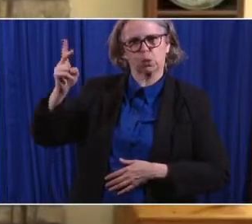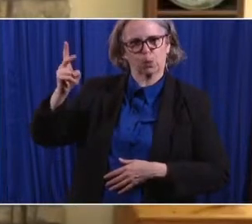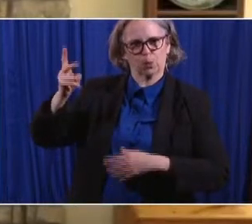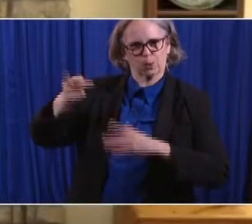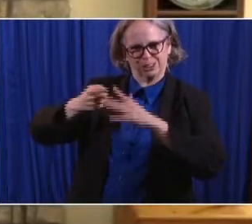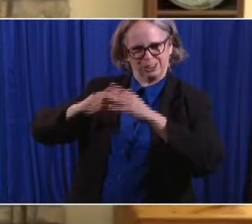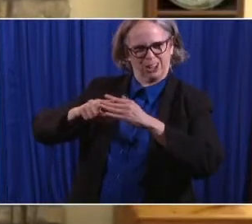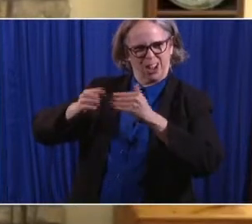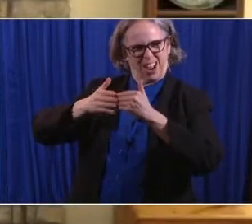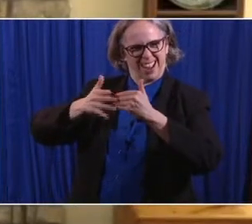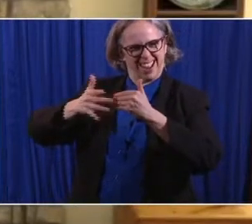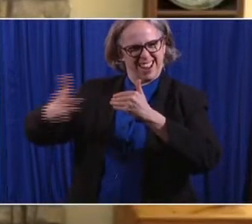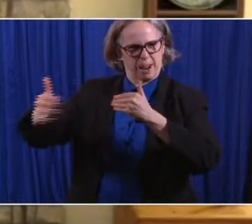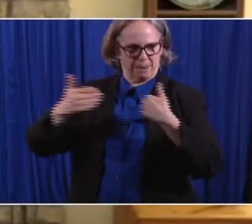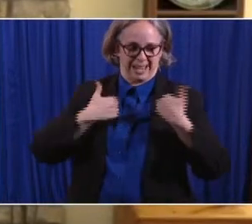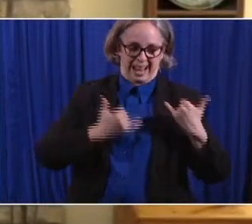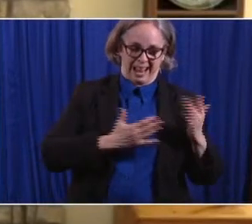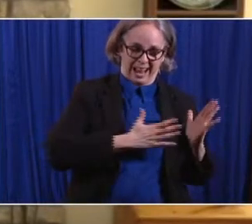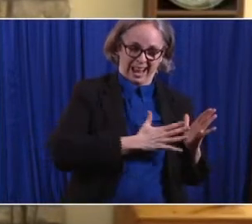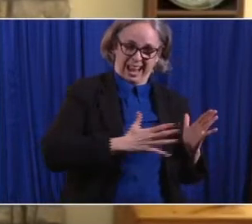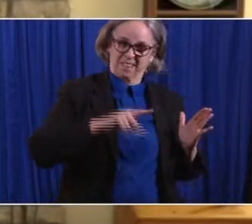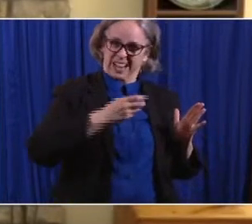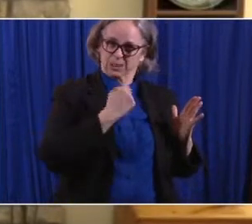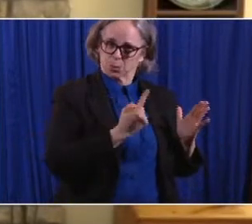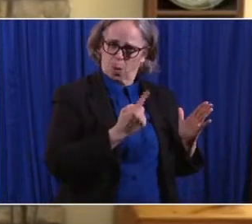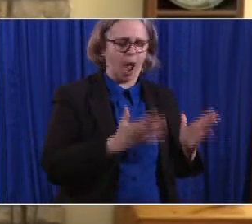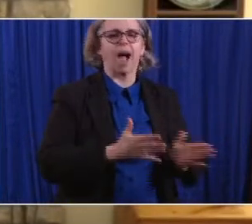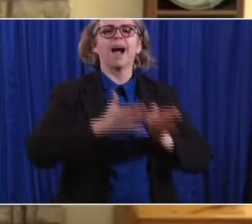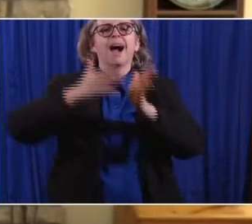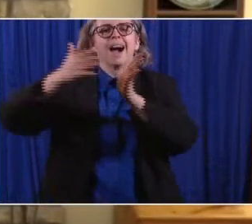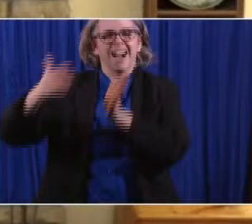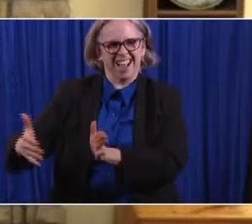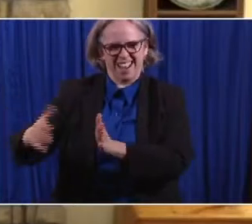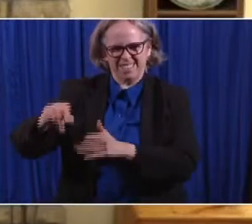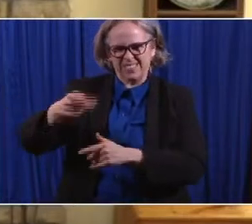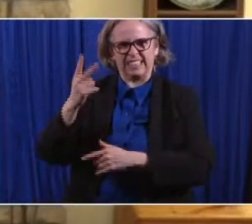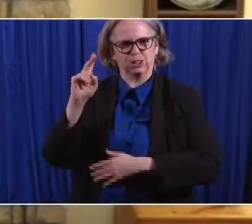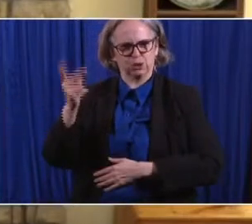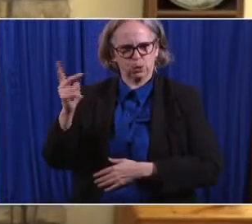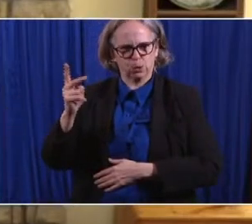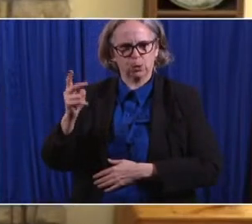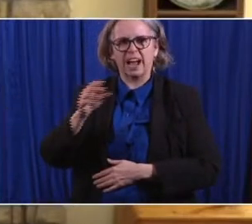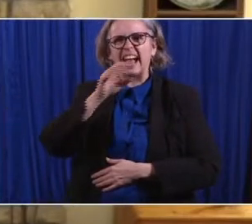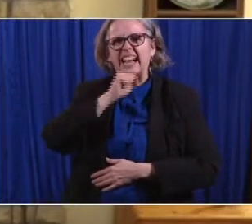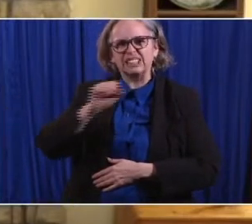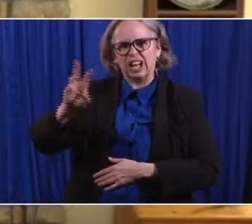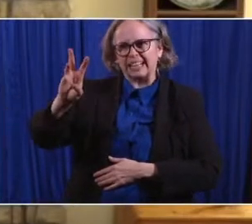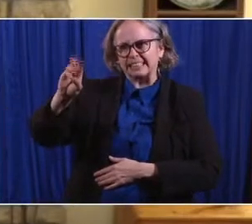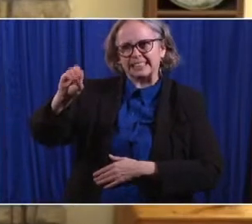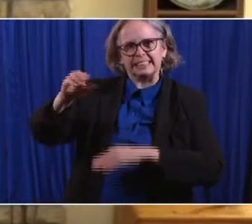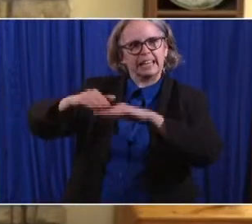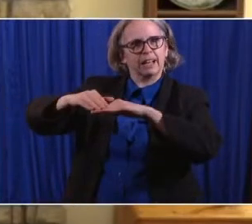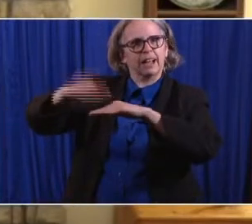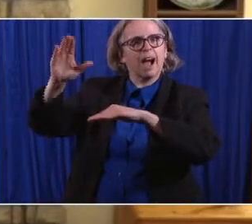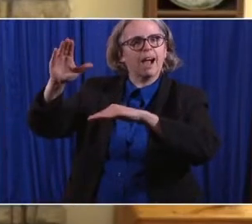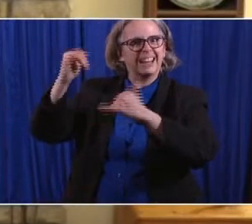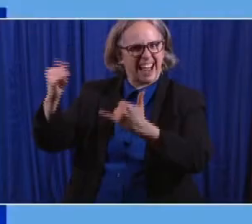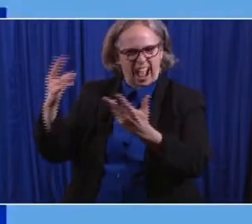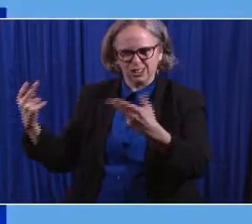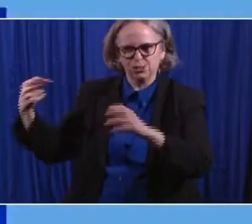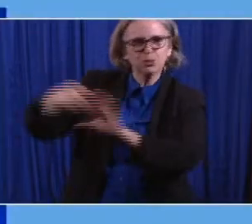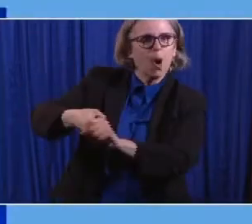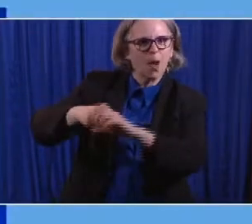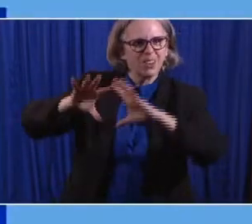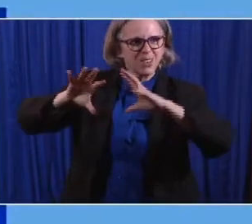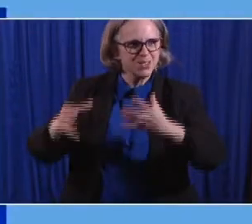will begin and will include those 60 years of age and over. 60 years of age and